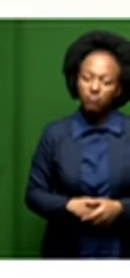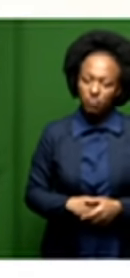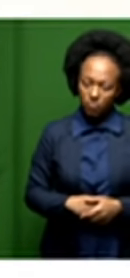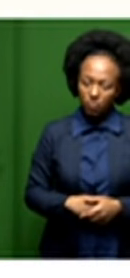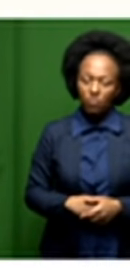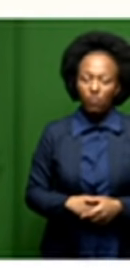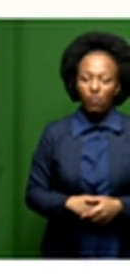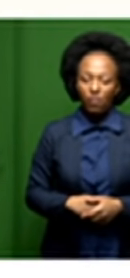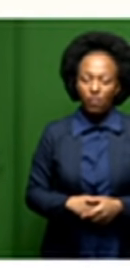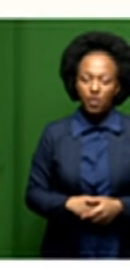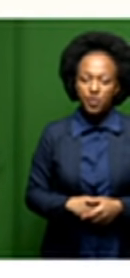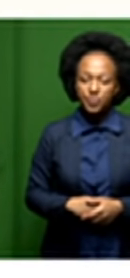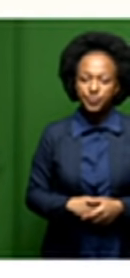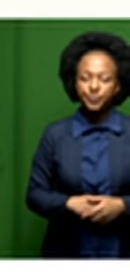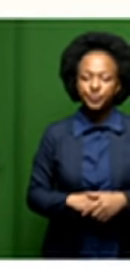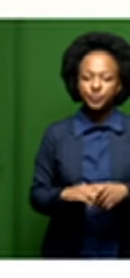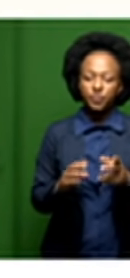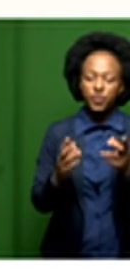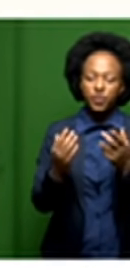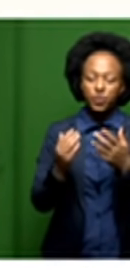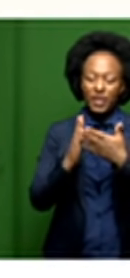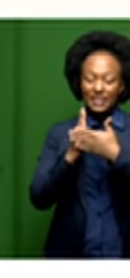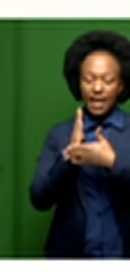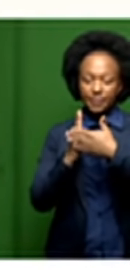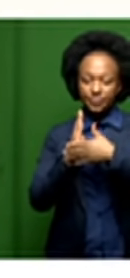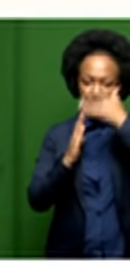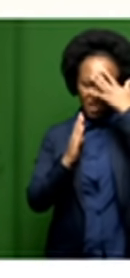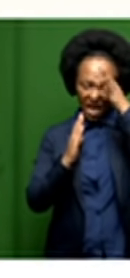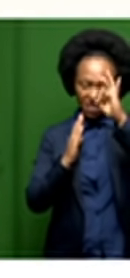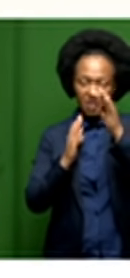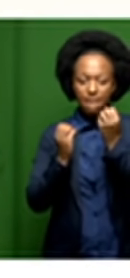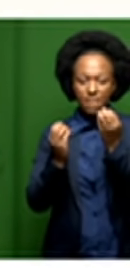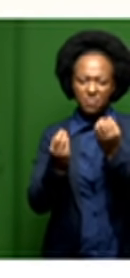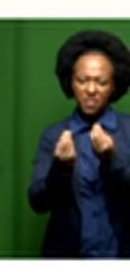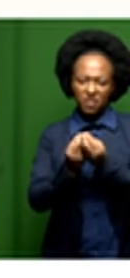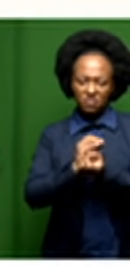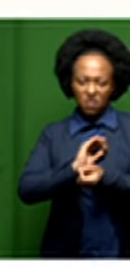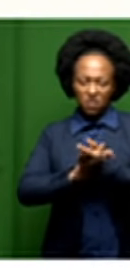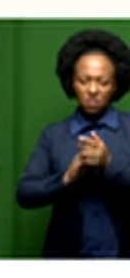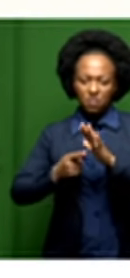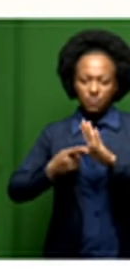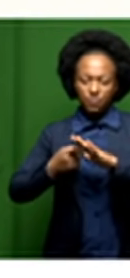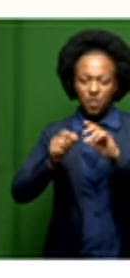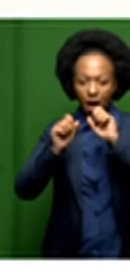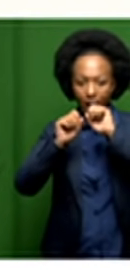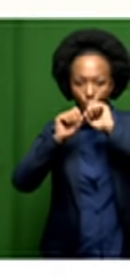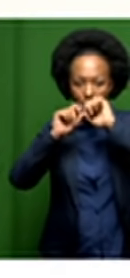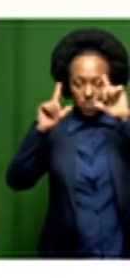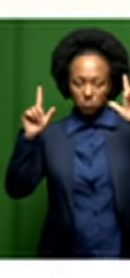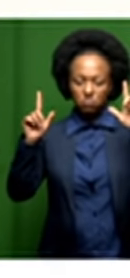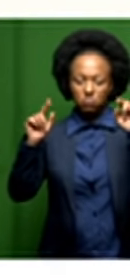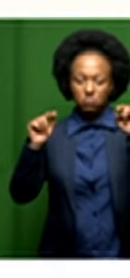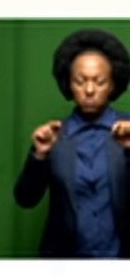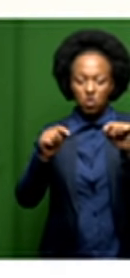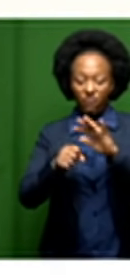to appreciate on the side of government. The awareness relating to issues pertaining to